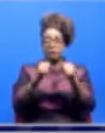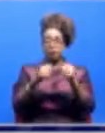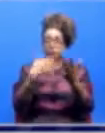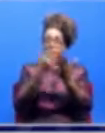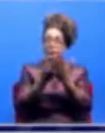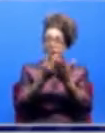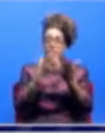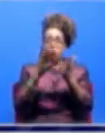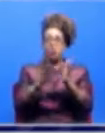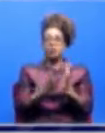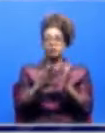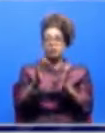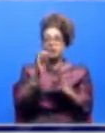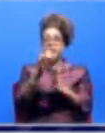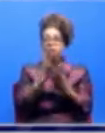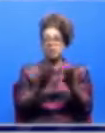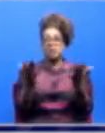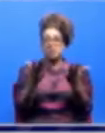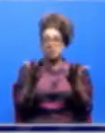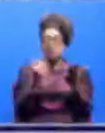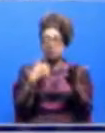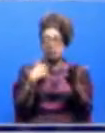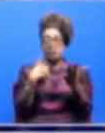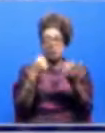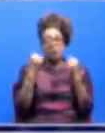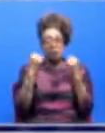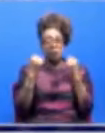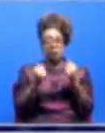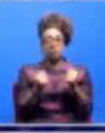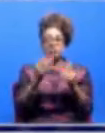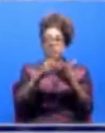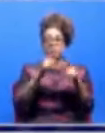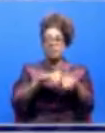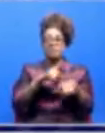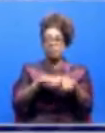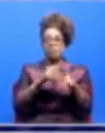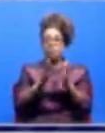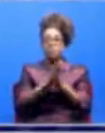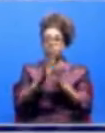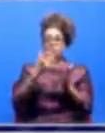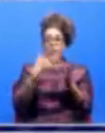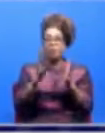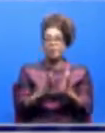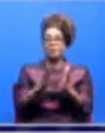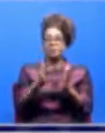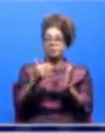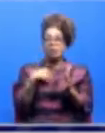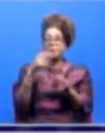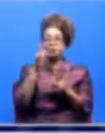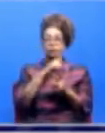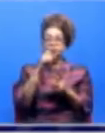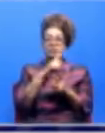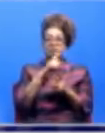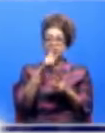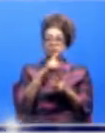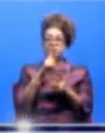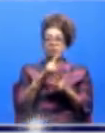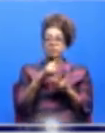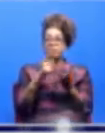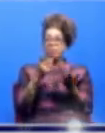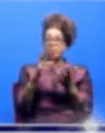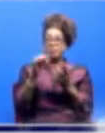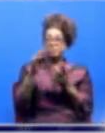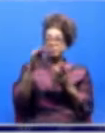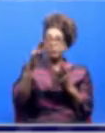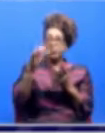of the assets have proved fertile at times, with the owners turning hostile towards the UFAA